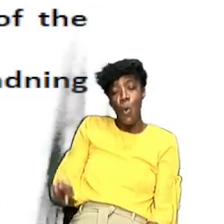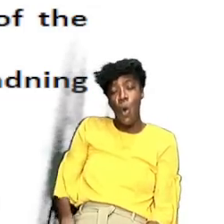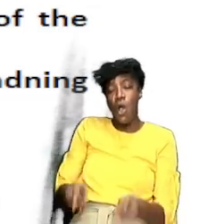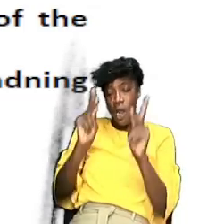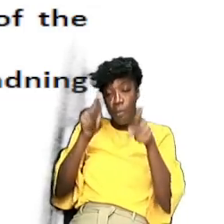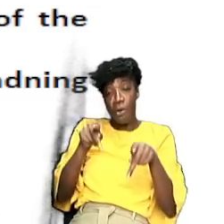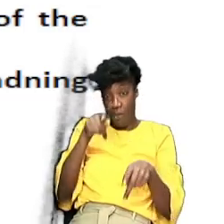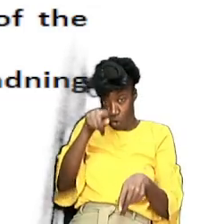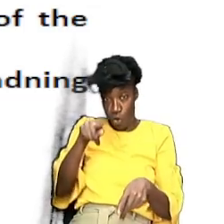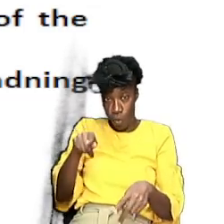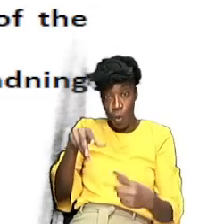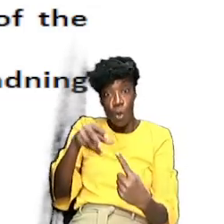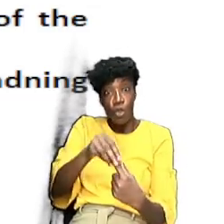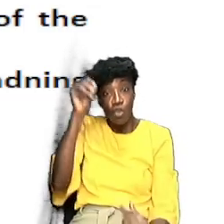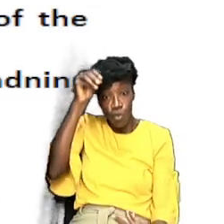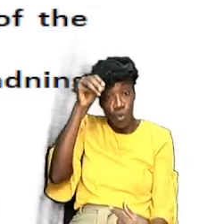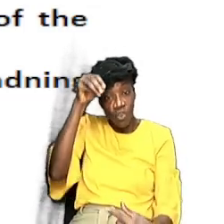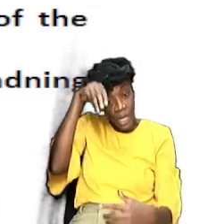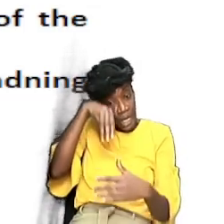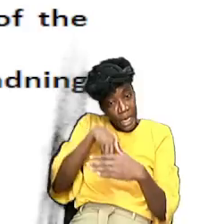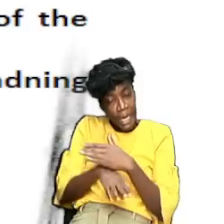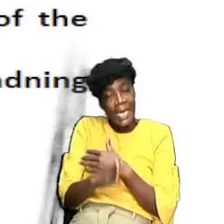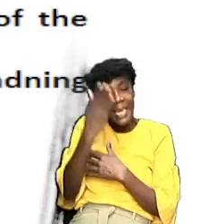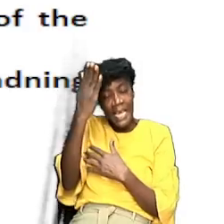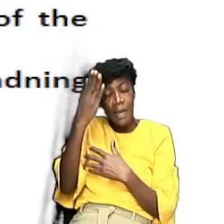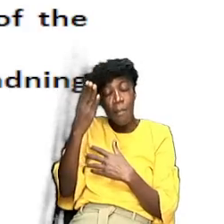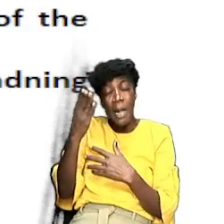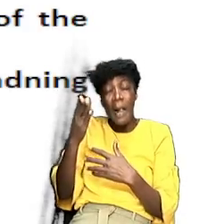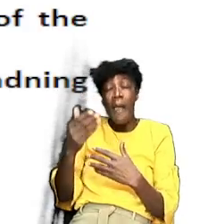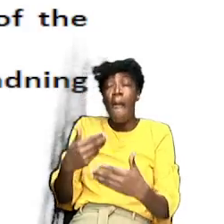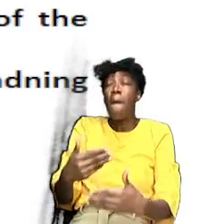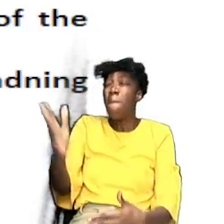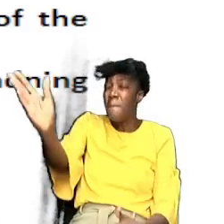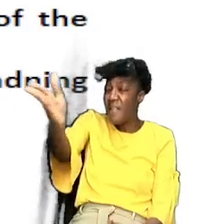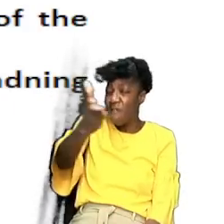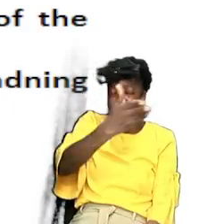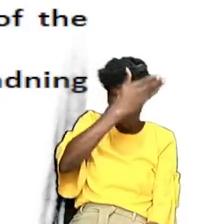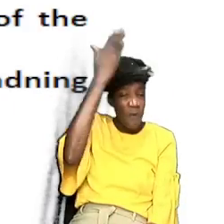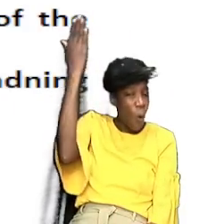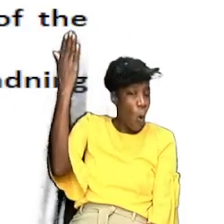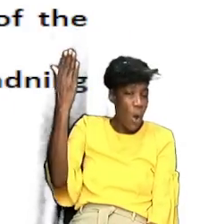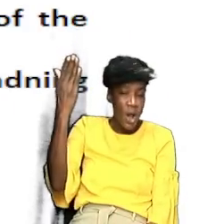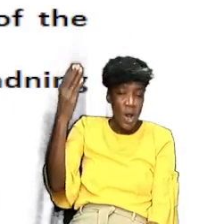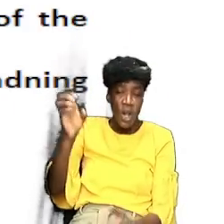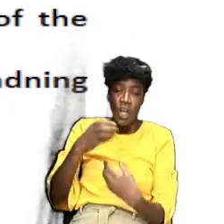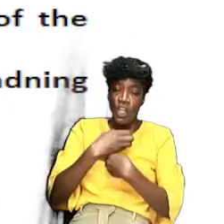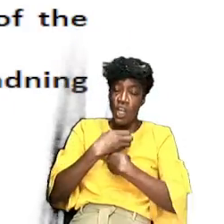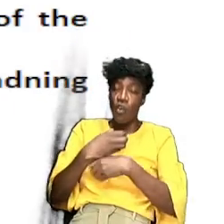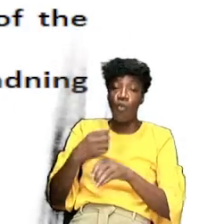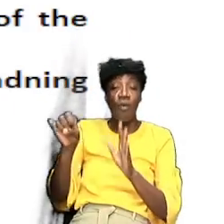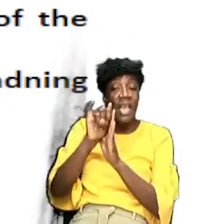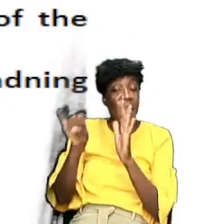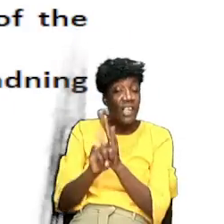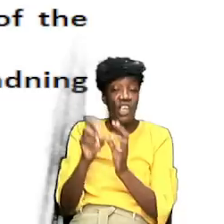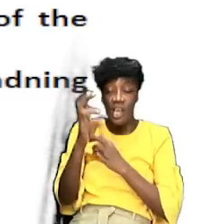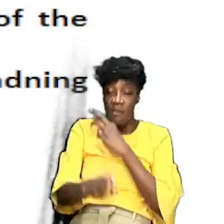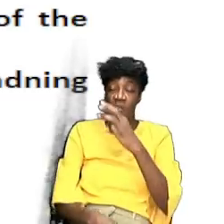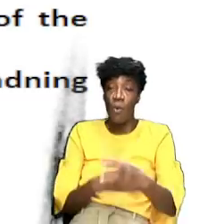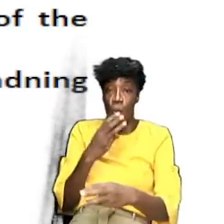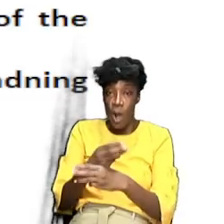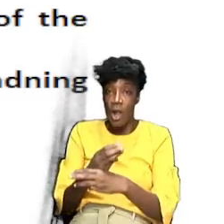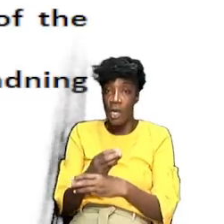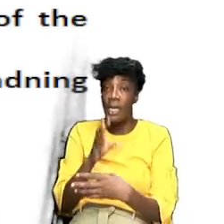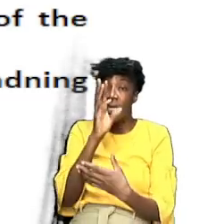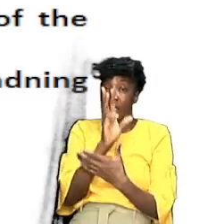been chosen in Him before the creation of the world. Ephesians chapter 1 verse 4. Then Ephesians chapter 1